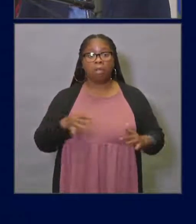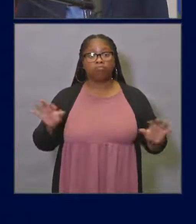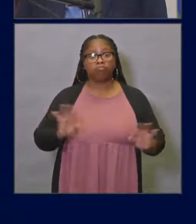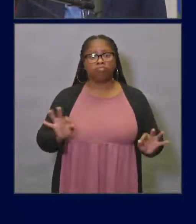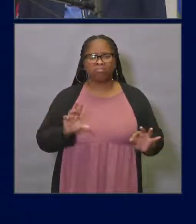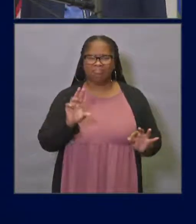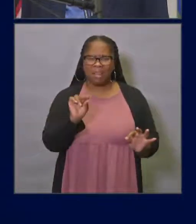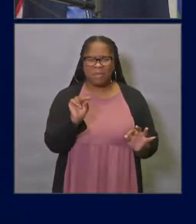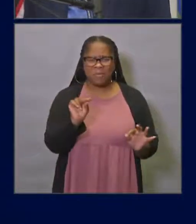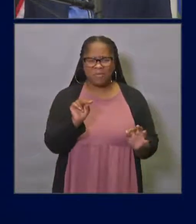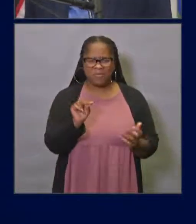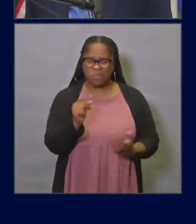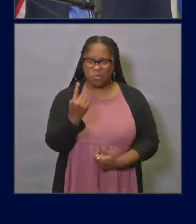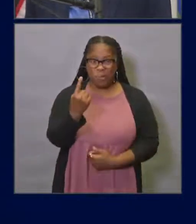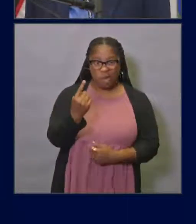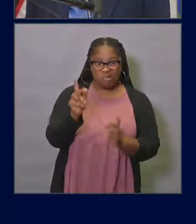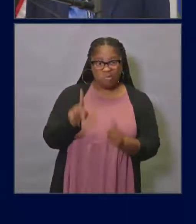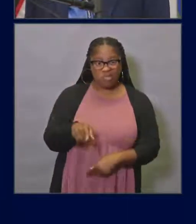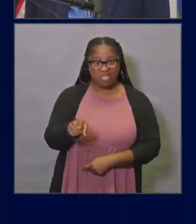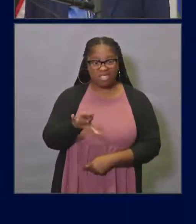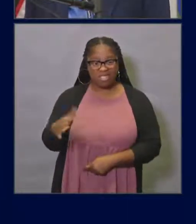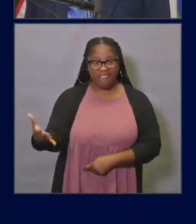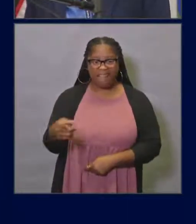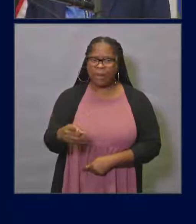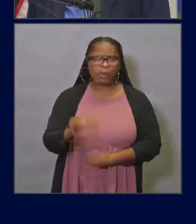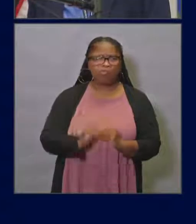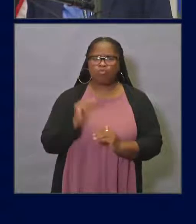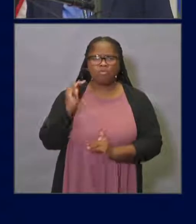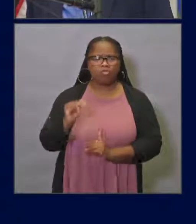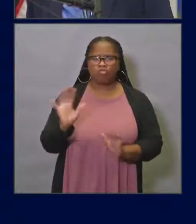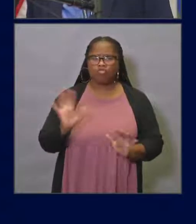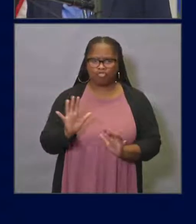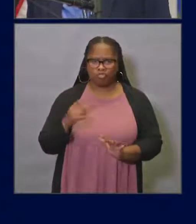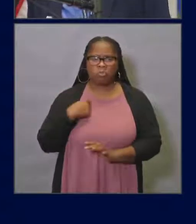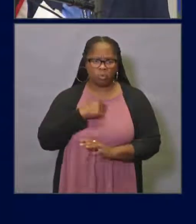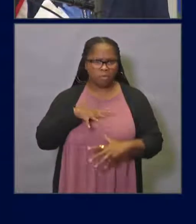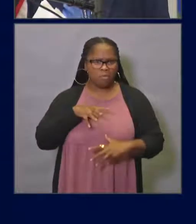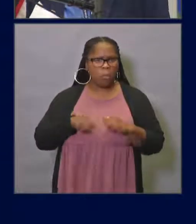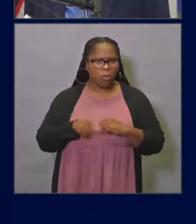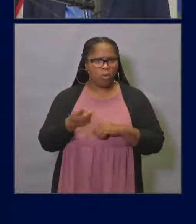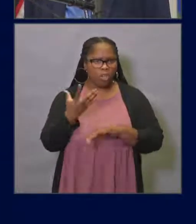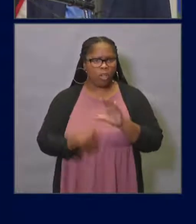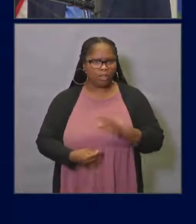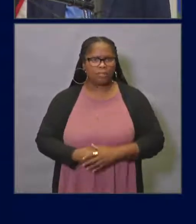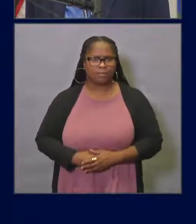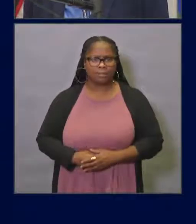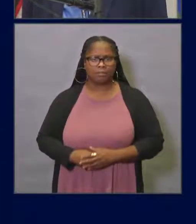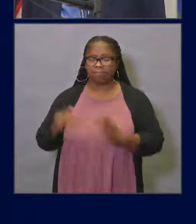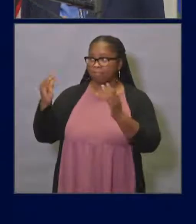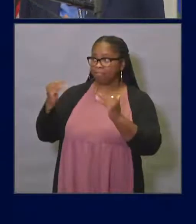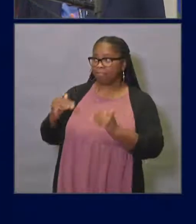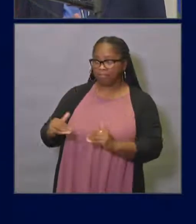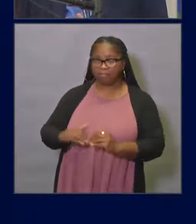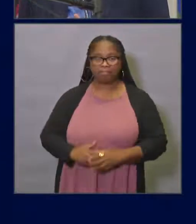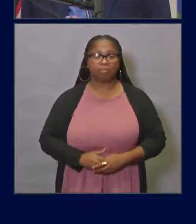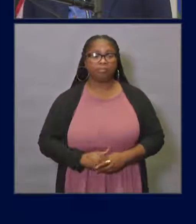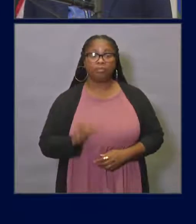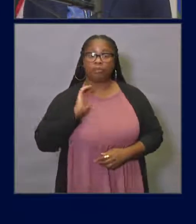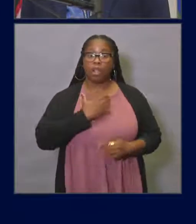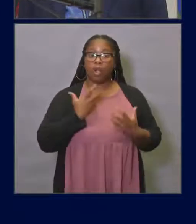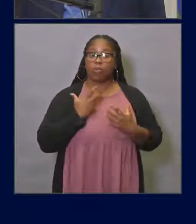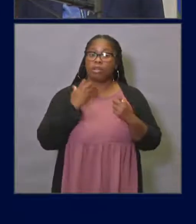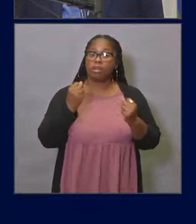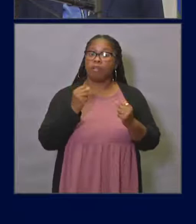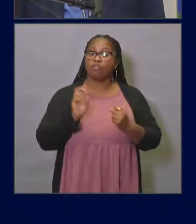in our community. We'll take the next slide. Our recovery journey, as we've noted before, is